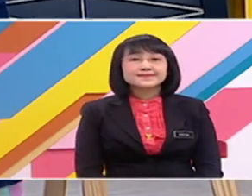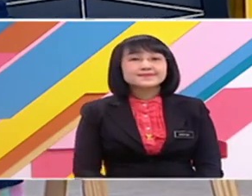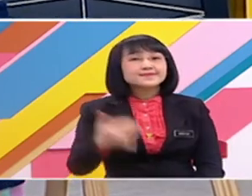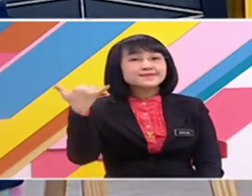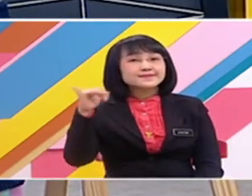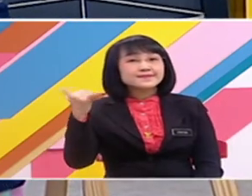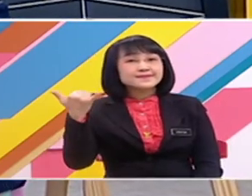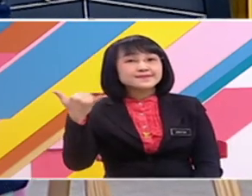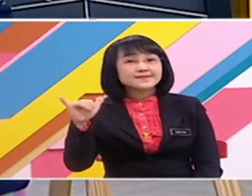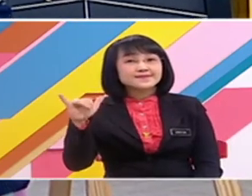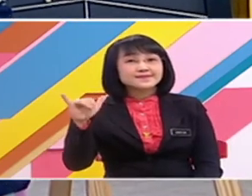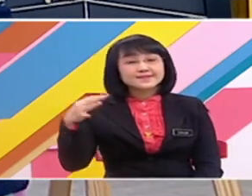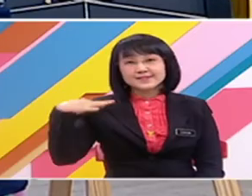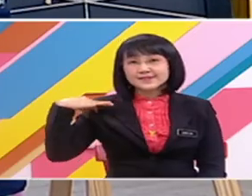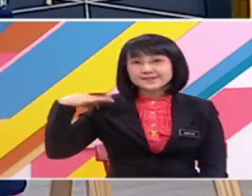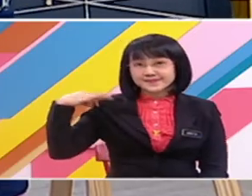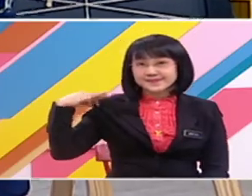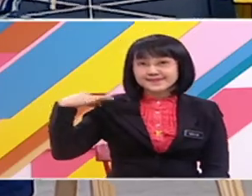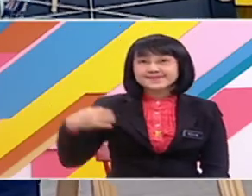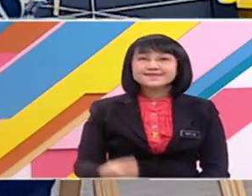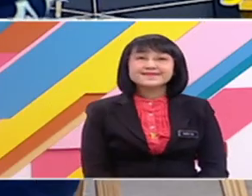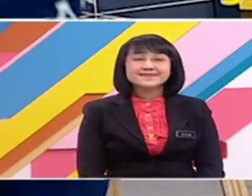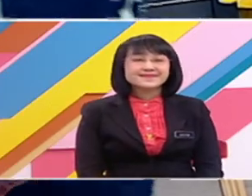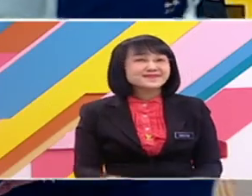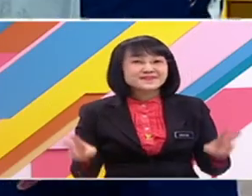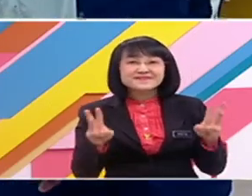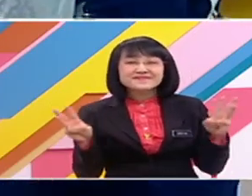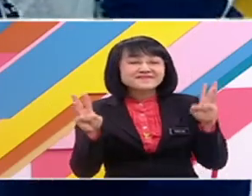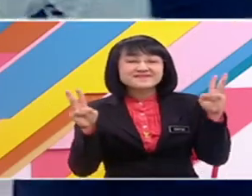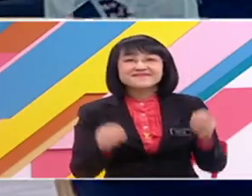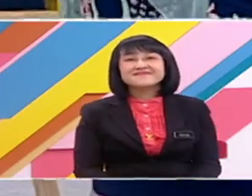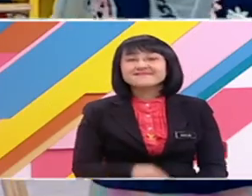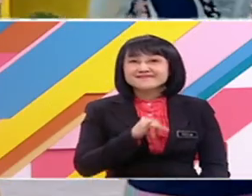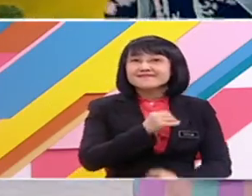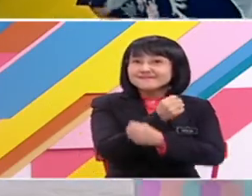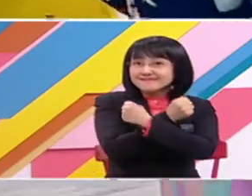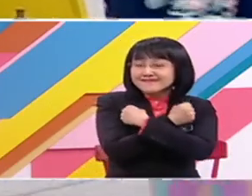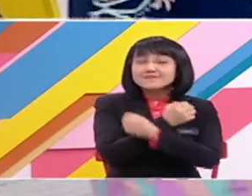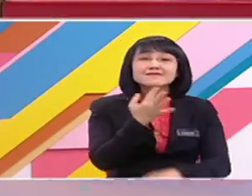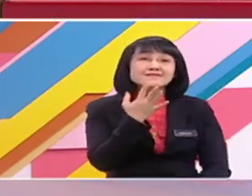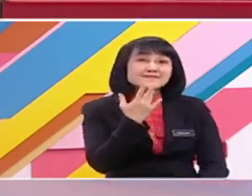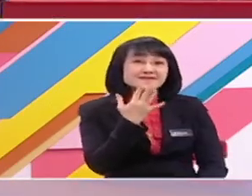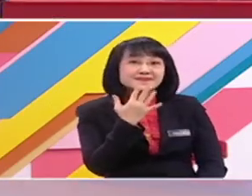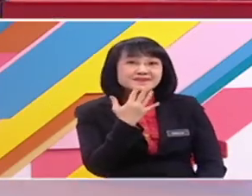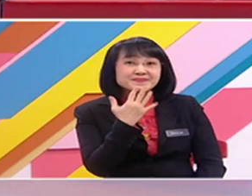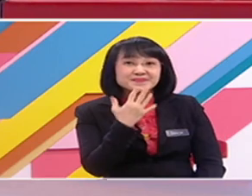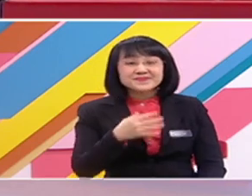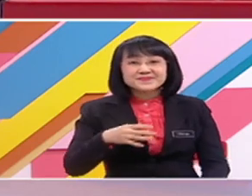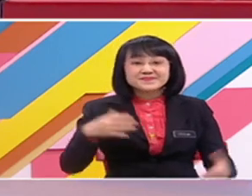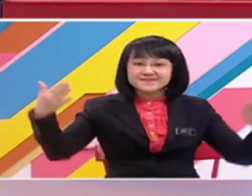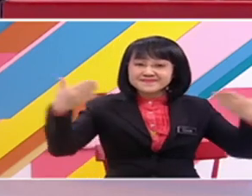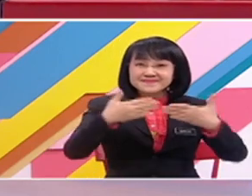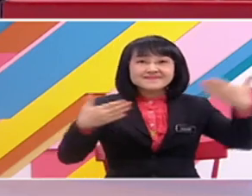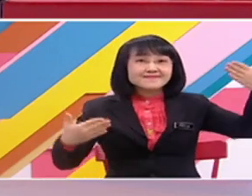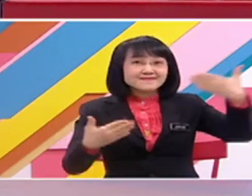yellow shirt. Wow, teacher. I love the color combination. It's yellow and